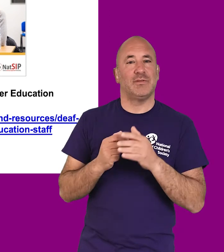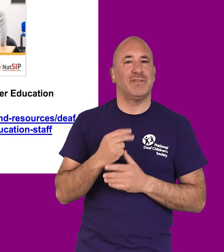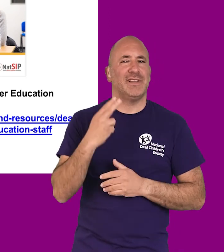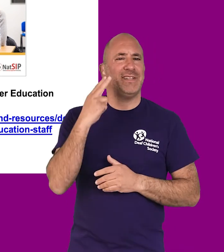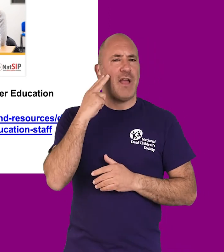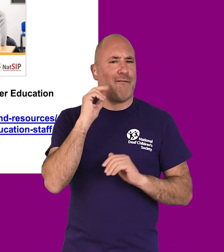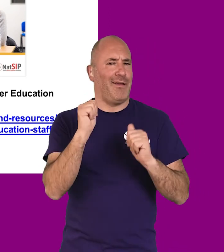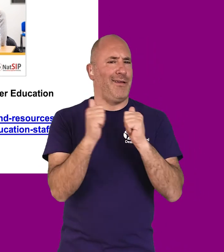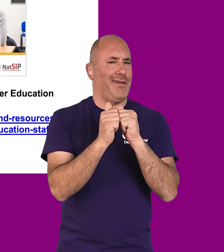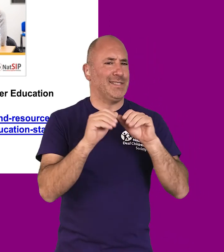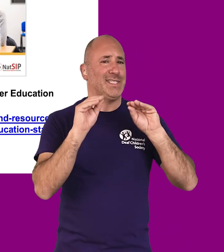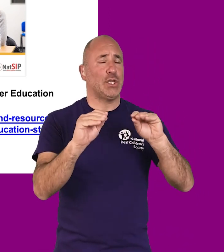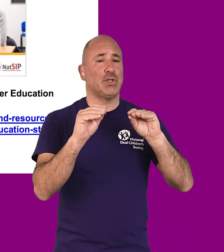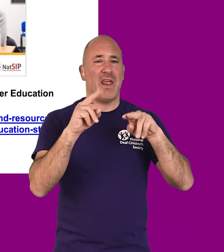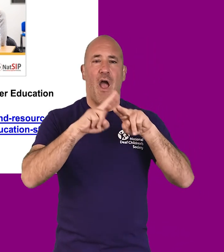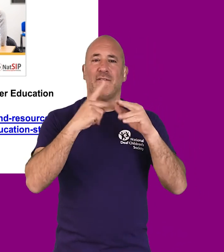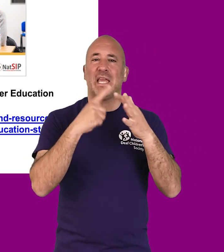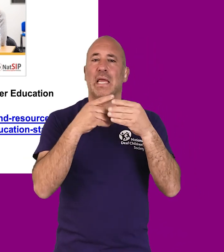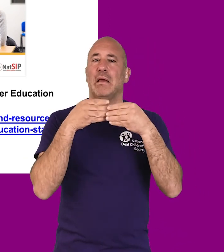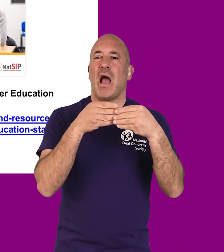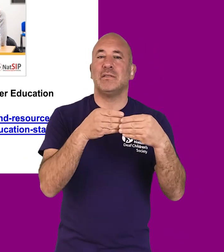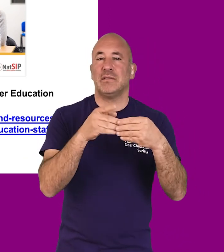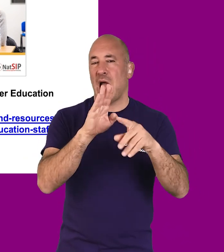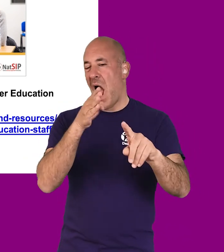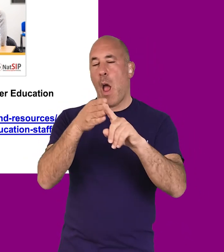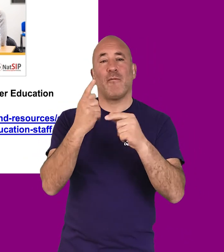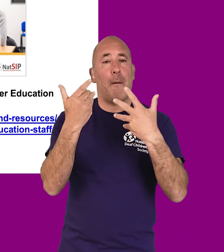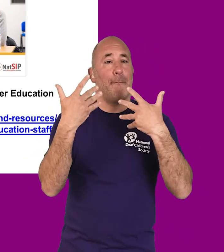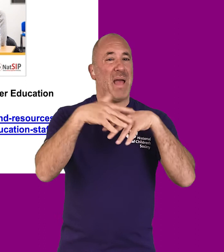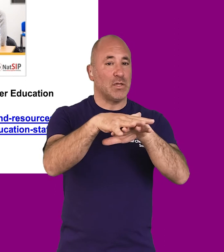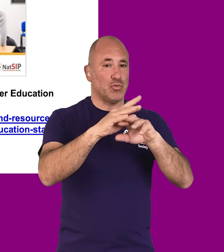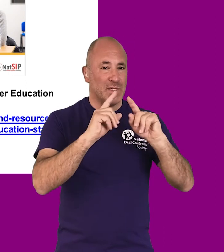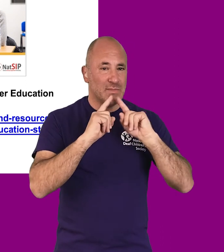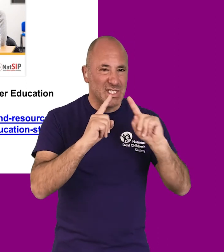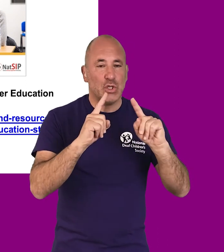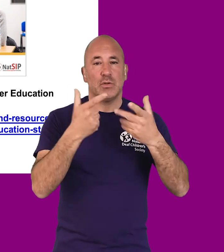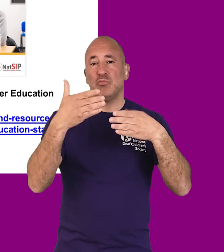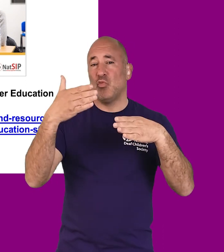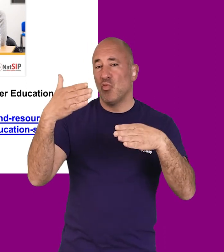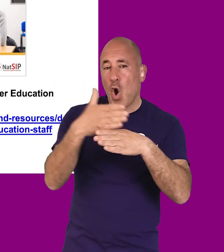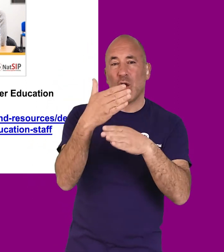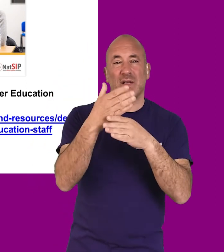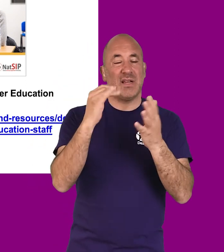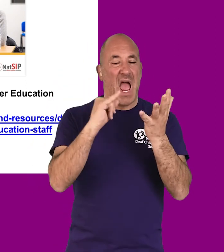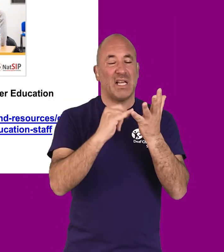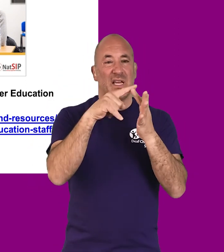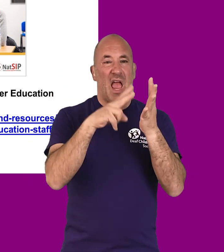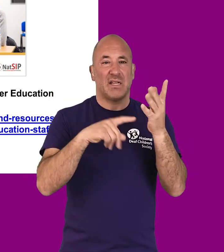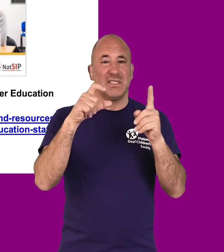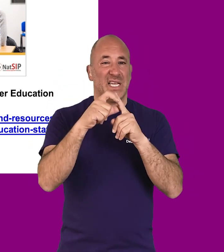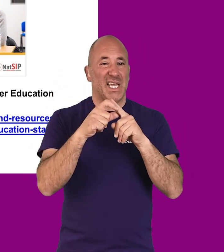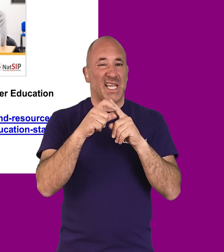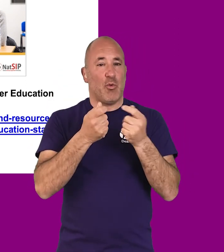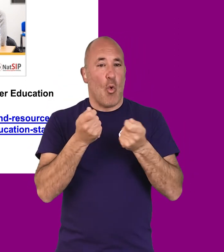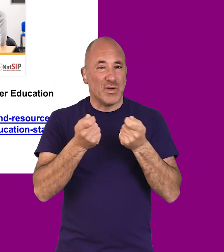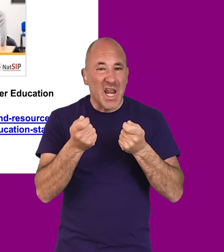And the second resource, which you see on the right of the screen, is our deaf-friendly teaching in